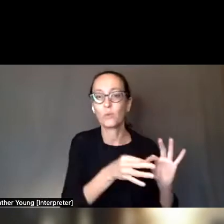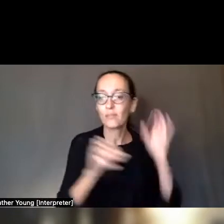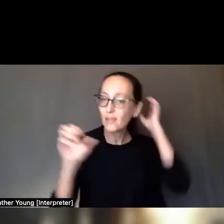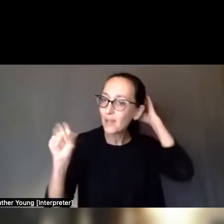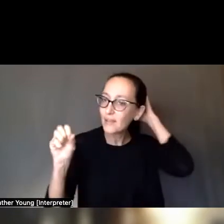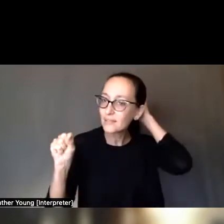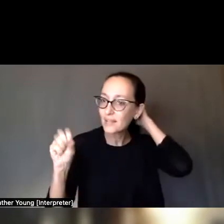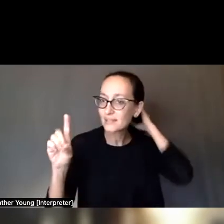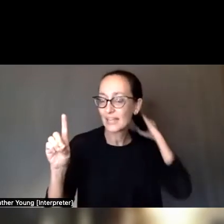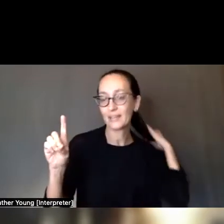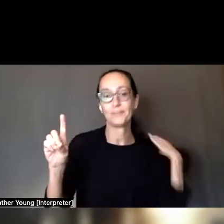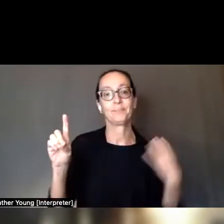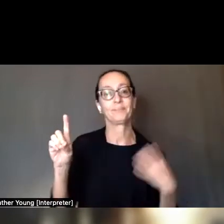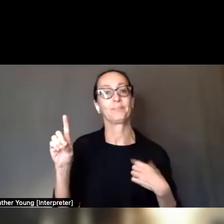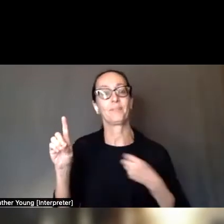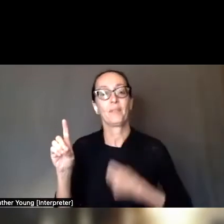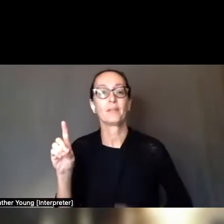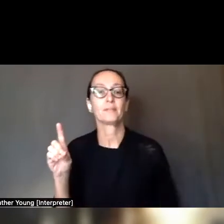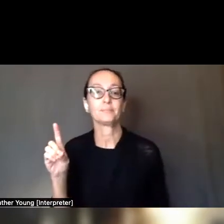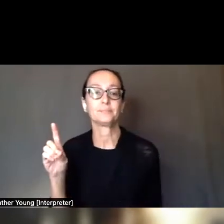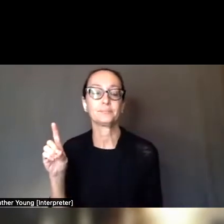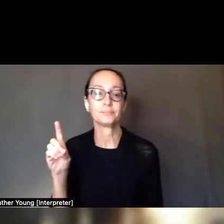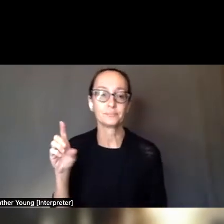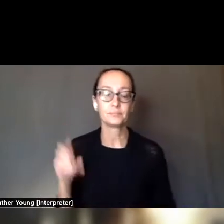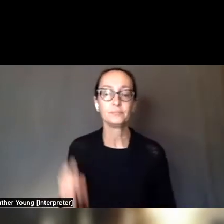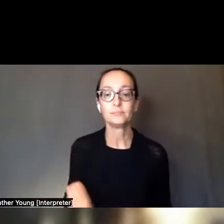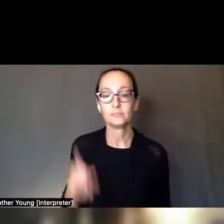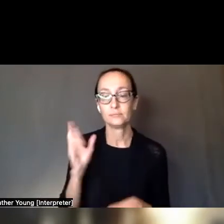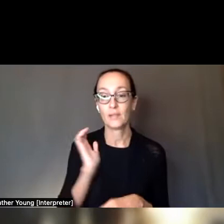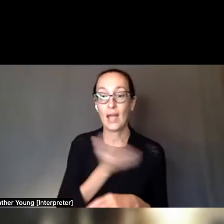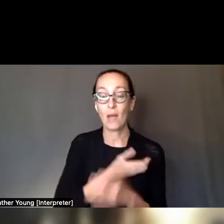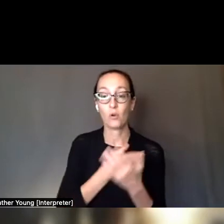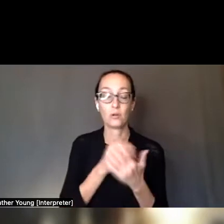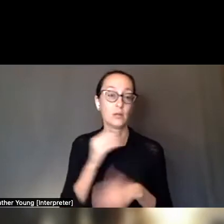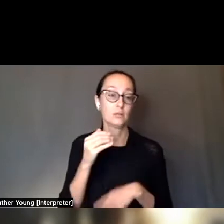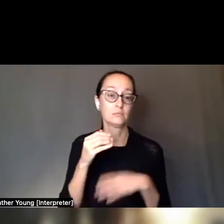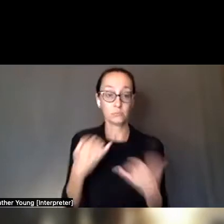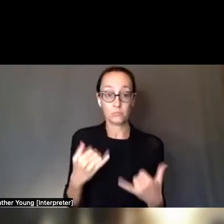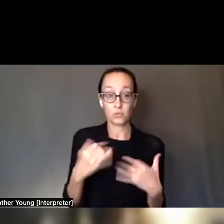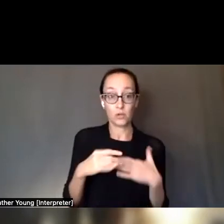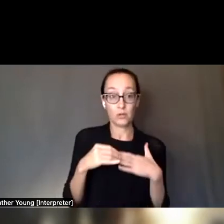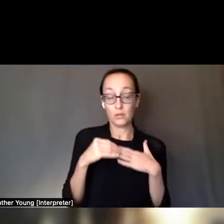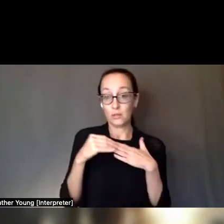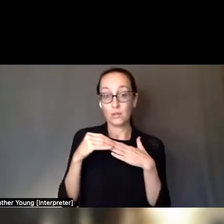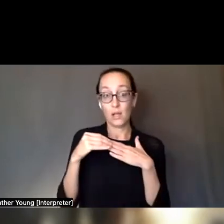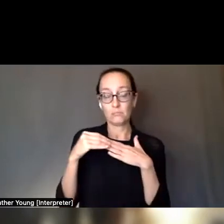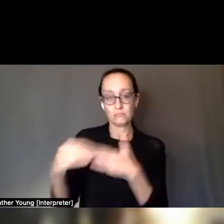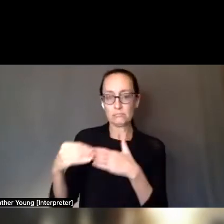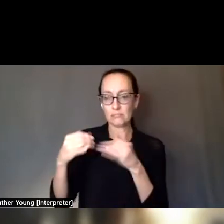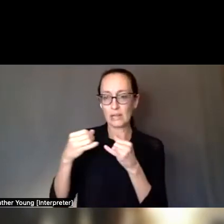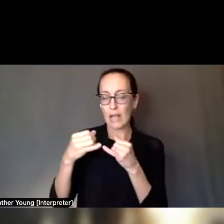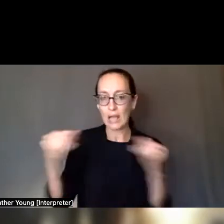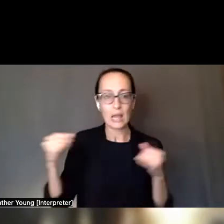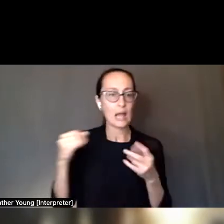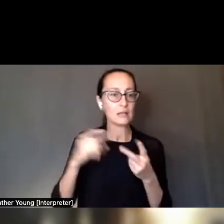more important are current clinical guidelines and protocols, the individualized patient decisions